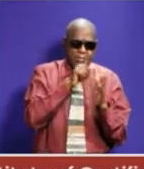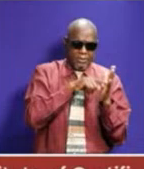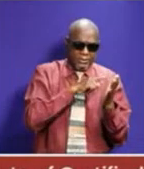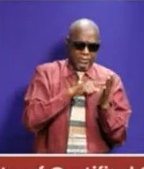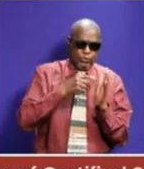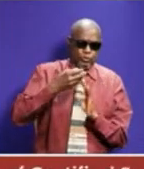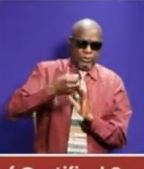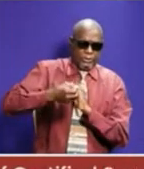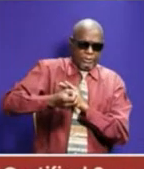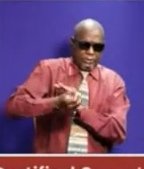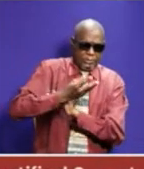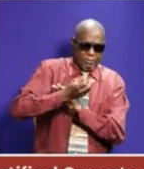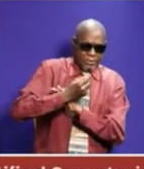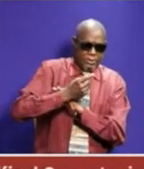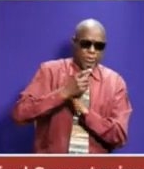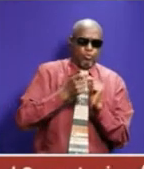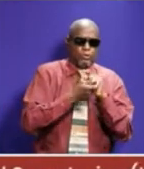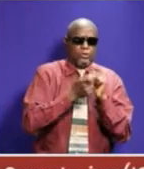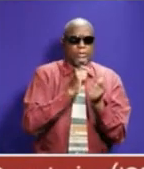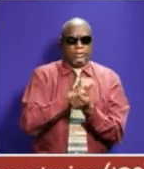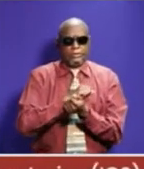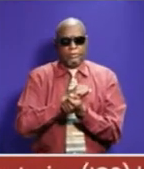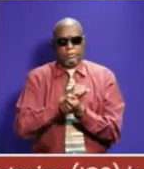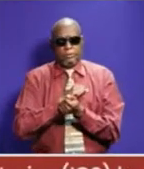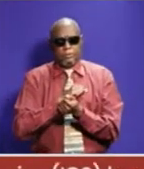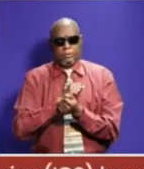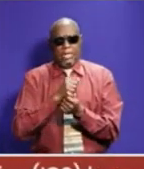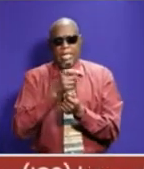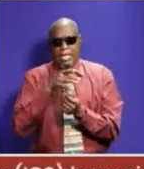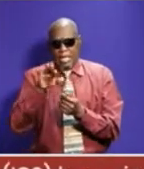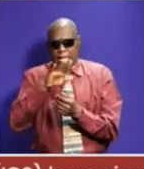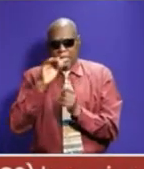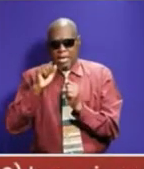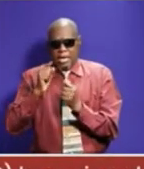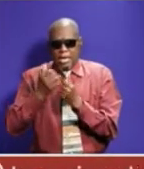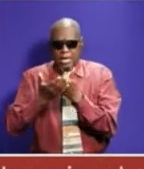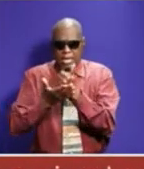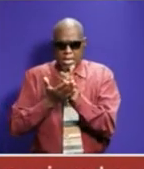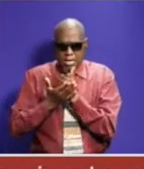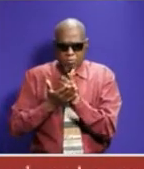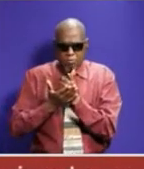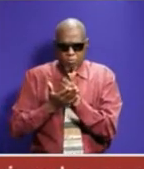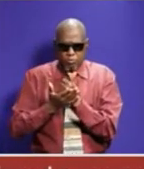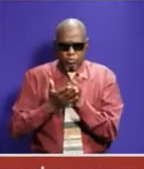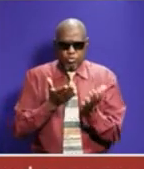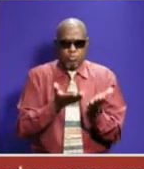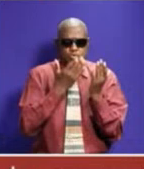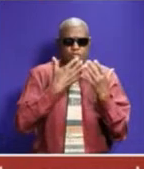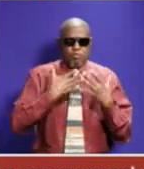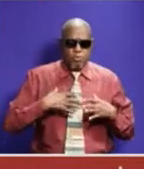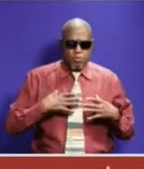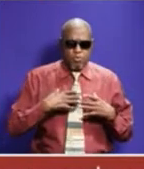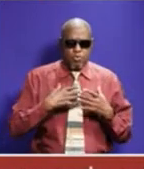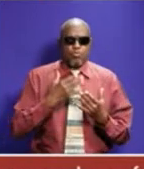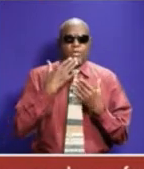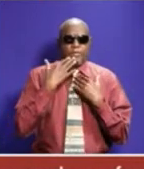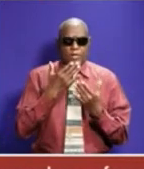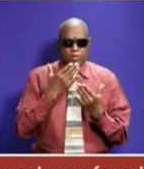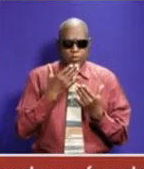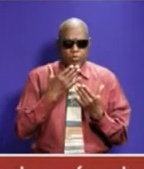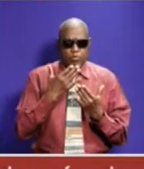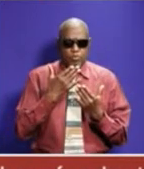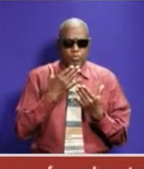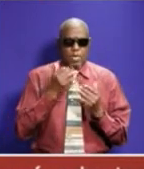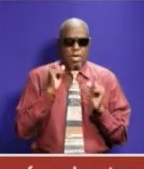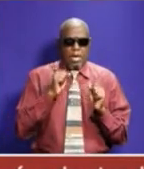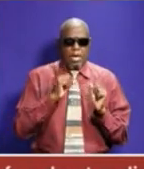mtatueleza, tutarekebisha. Mahali mnaweza kutusaidia kuhamasisha wananchi, tutashukuru, so that we can move